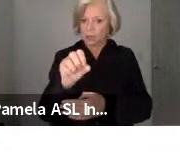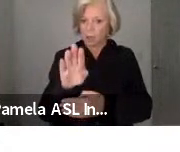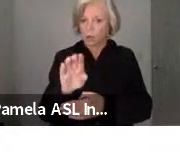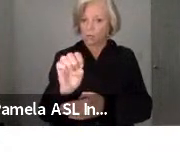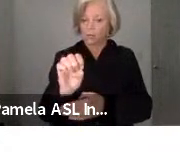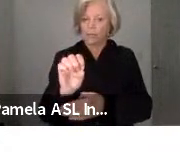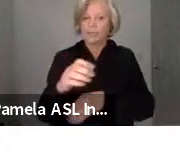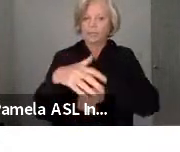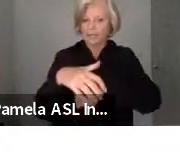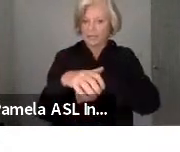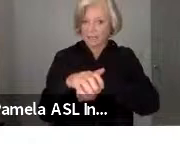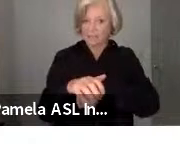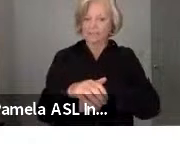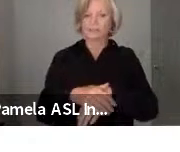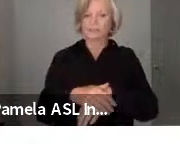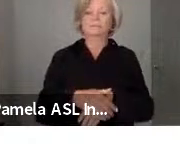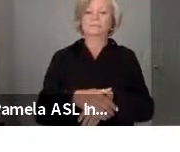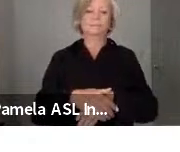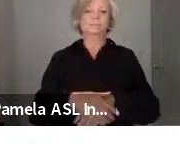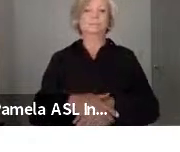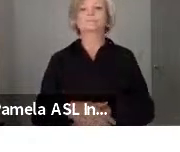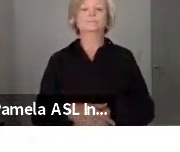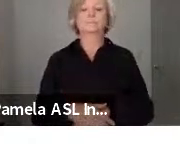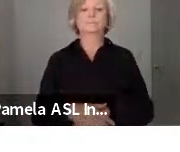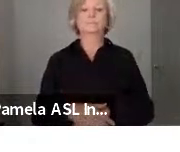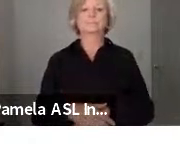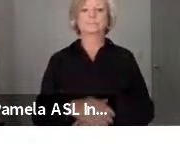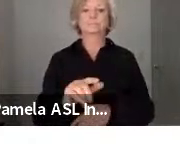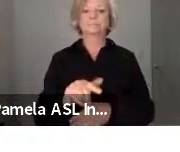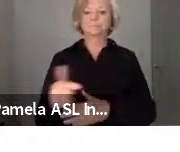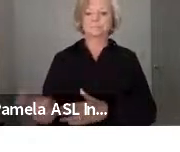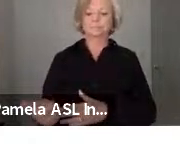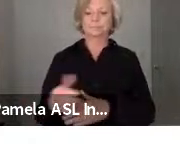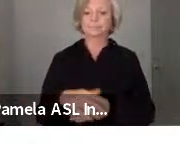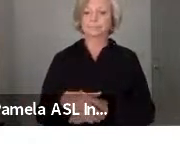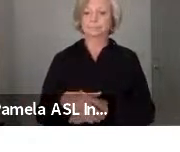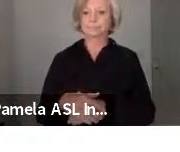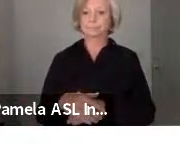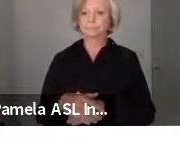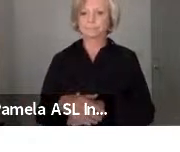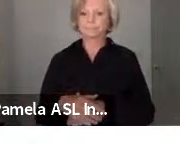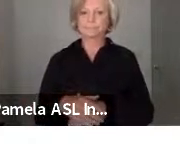language, and then I'll start, please. Hola, buenas noches. Bienvenidos todos a